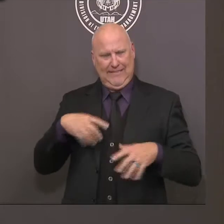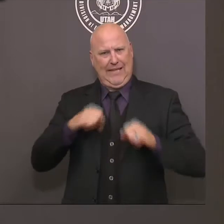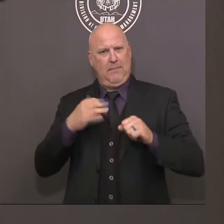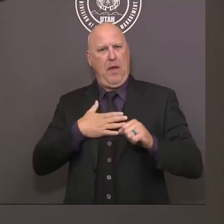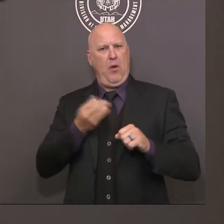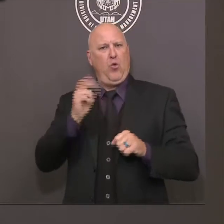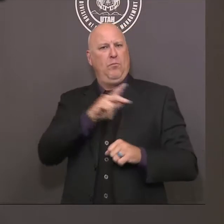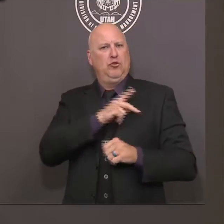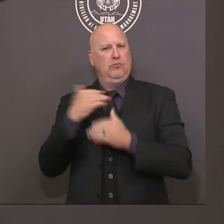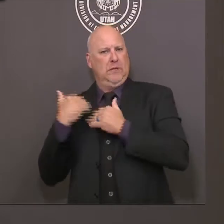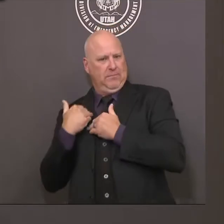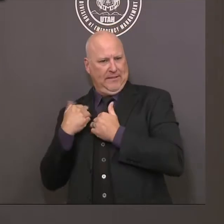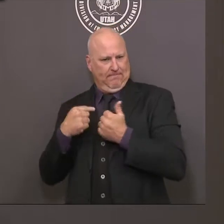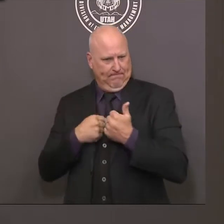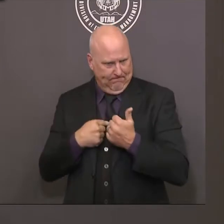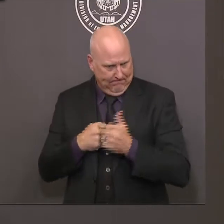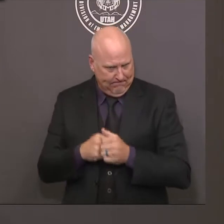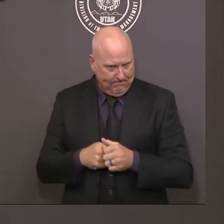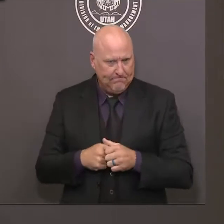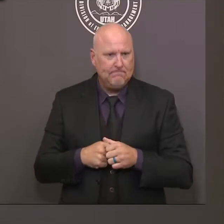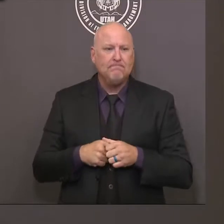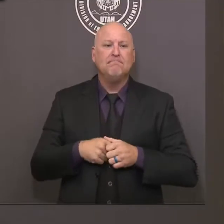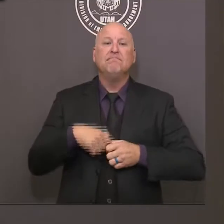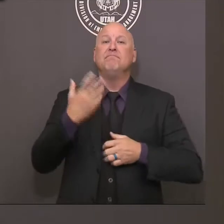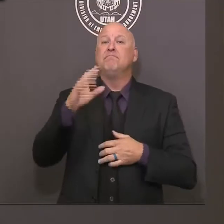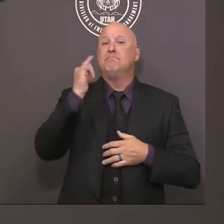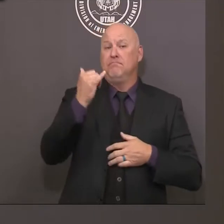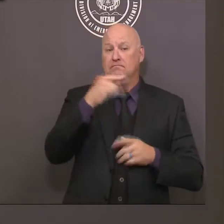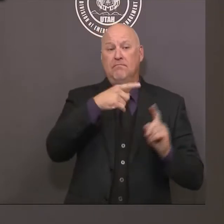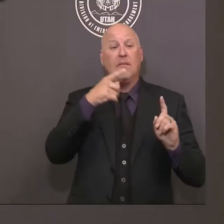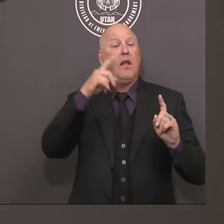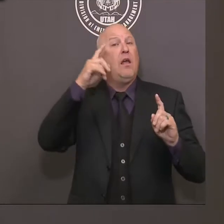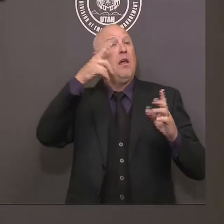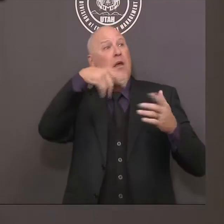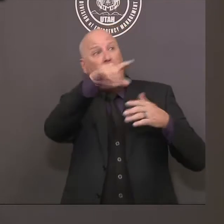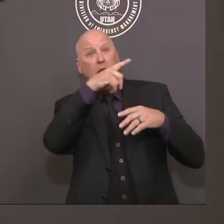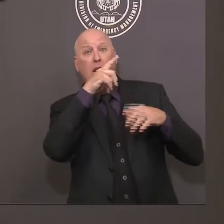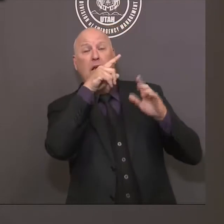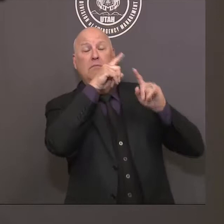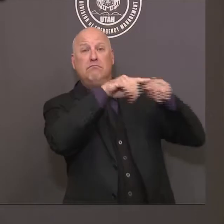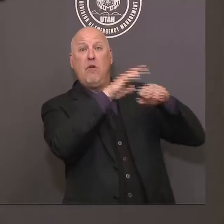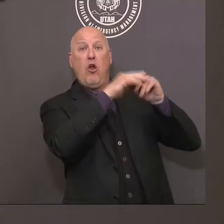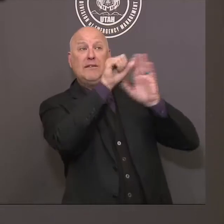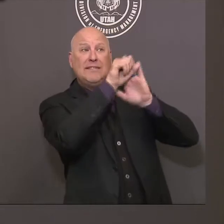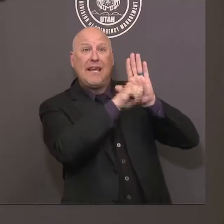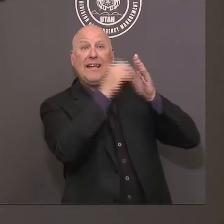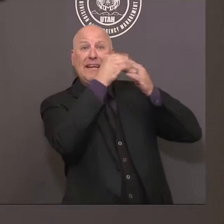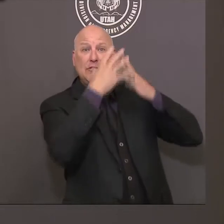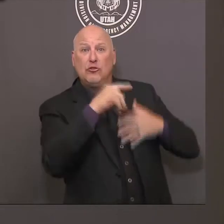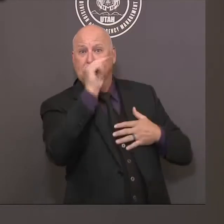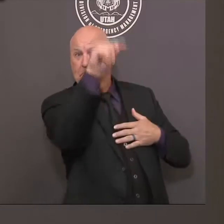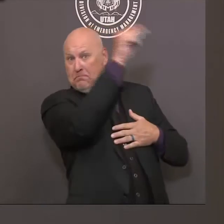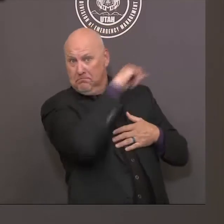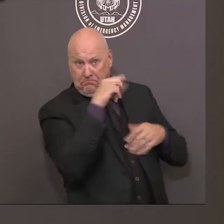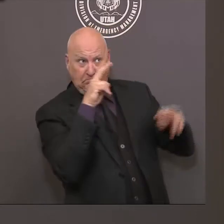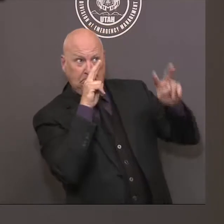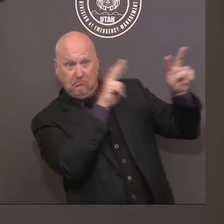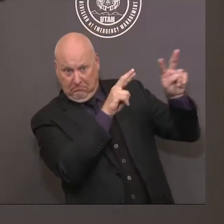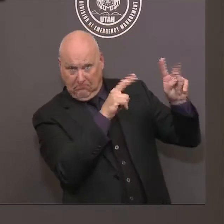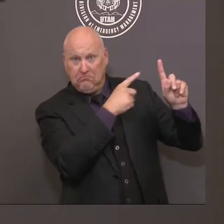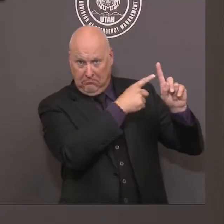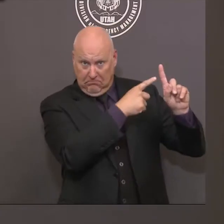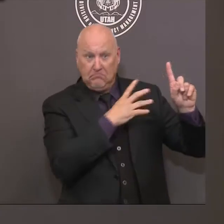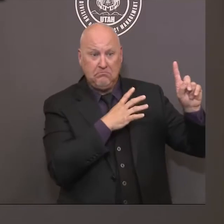quarters. Utah Leads Together 4.0 fleshes out 3 structural components of a healthy and